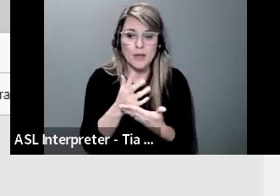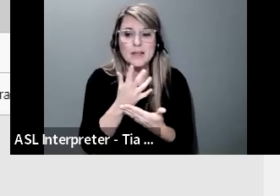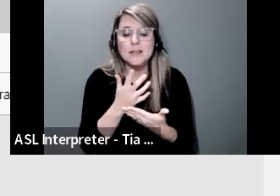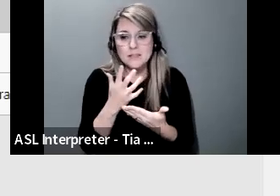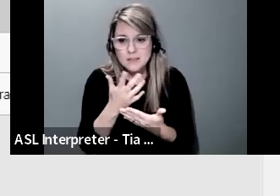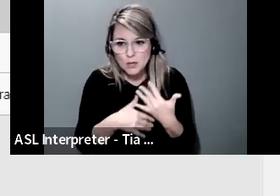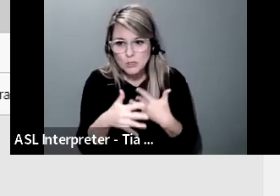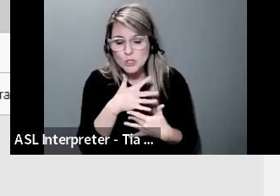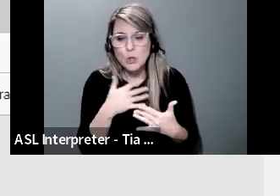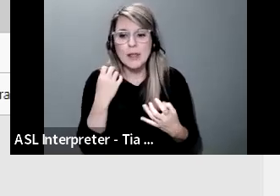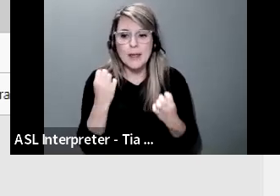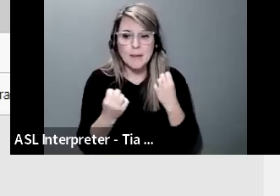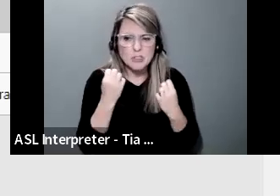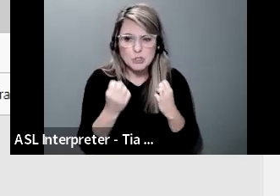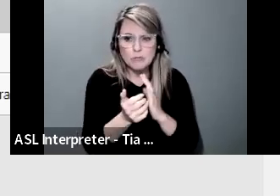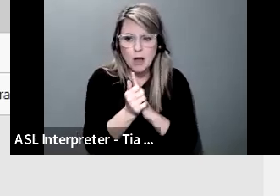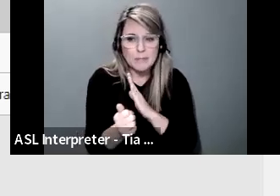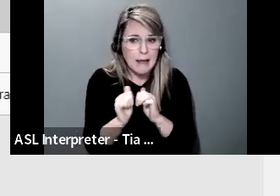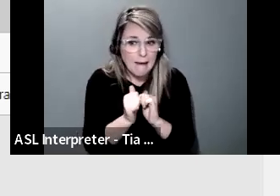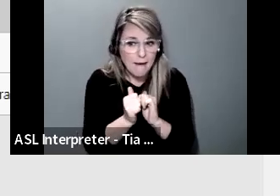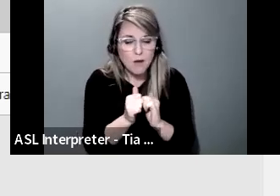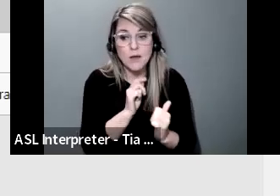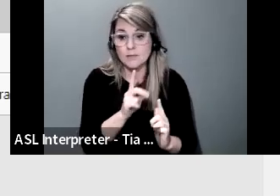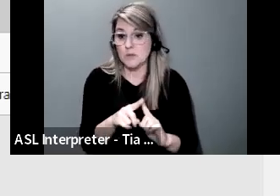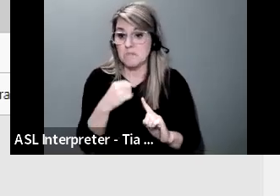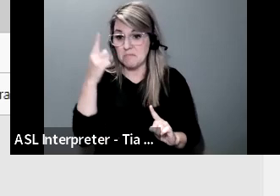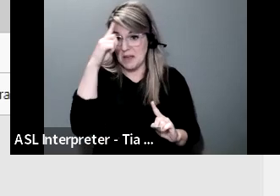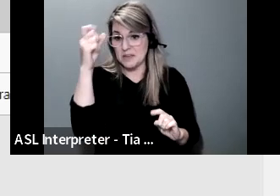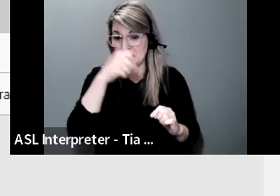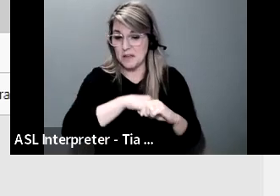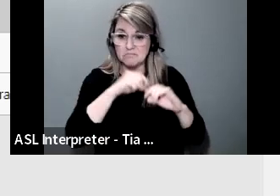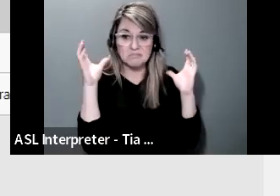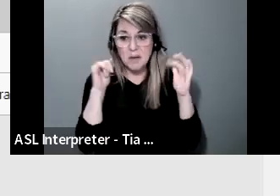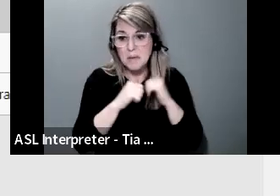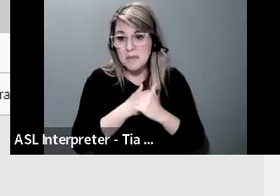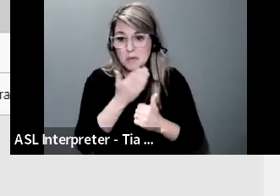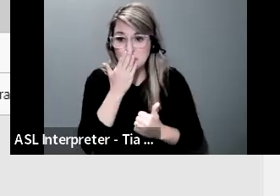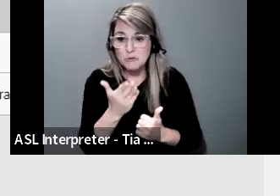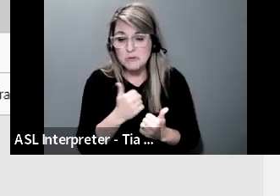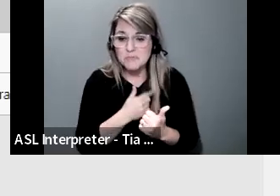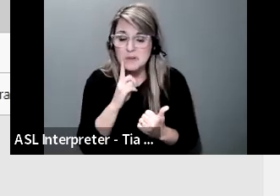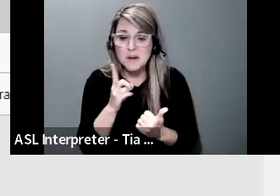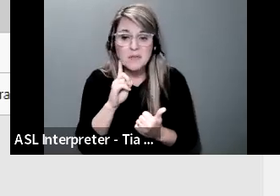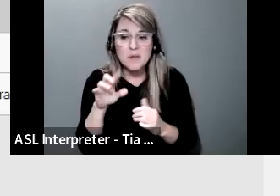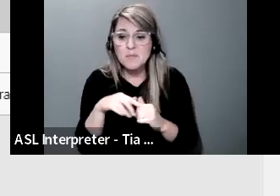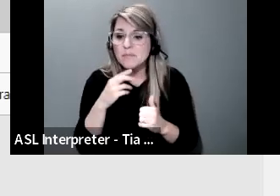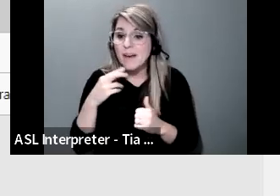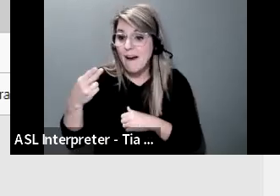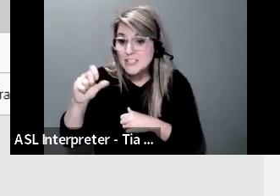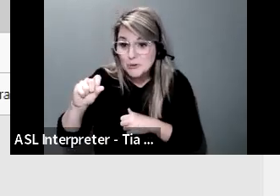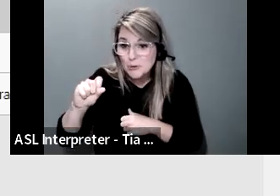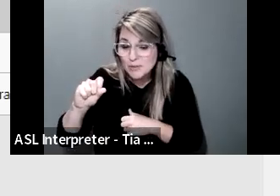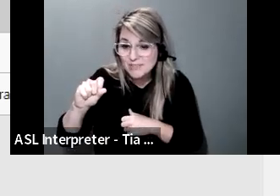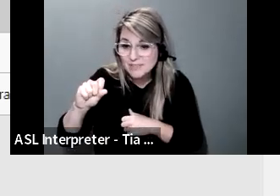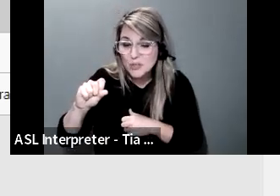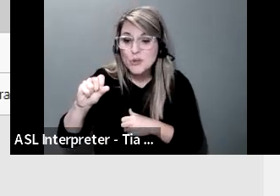competence? So the idea was I can partner with the Family and Youth Resource Center at the high school